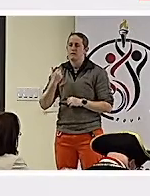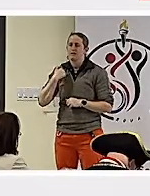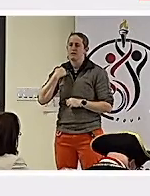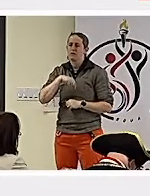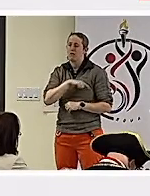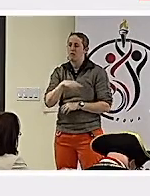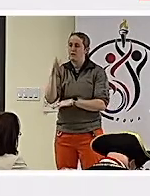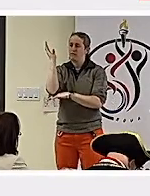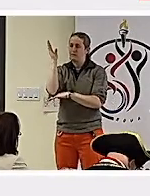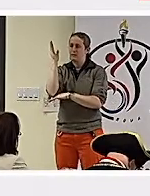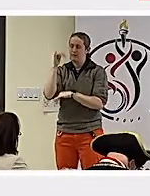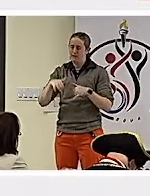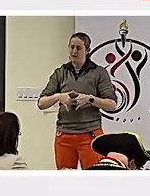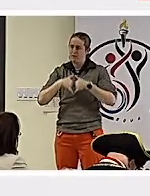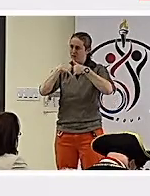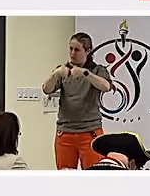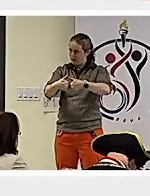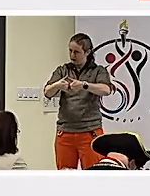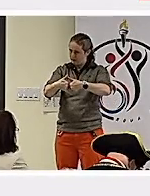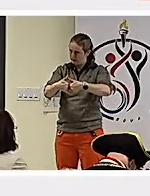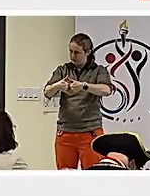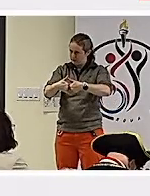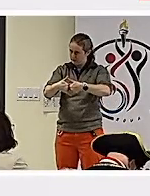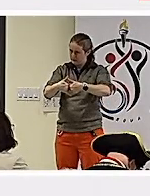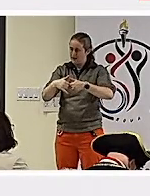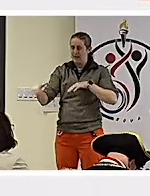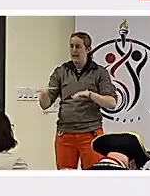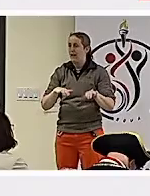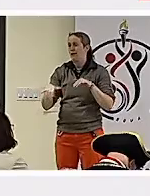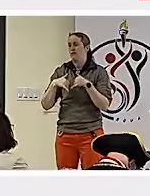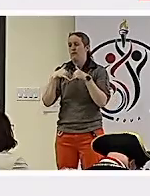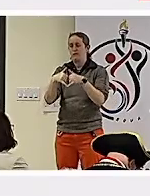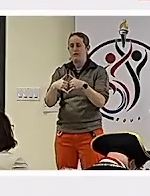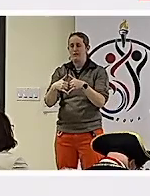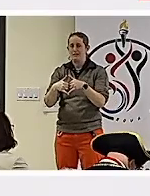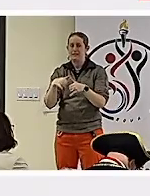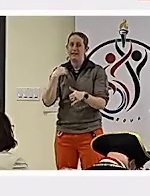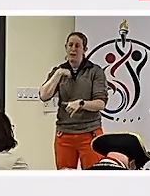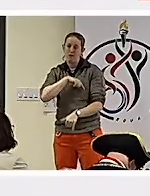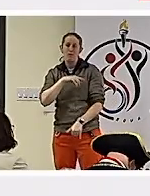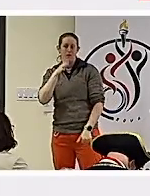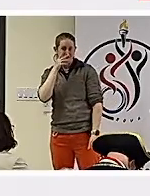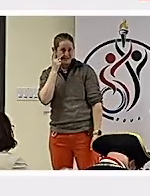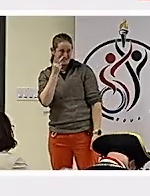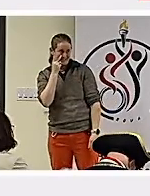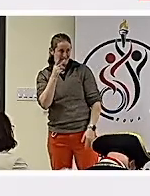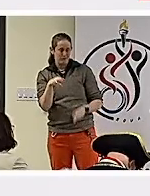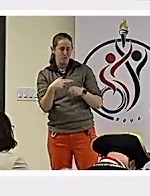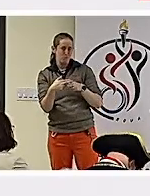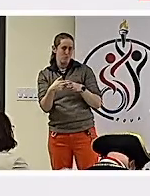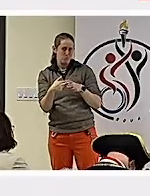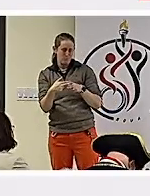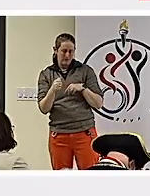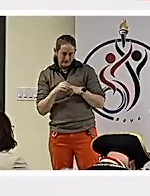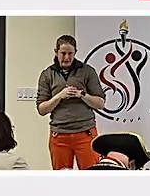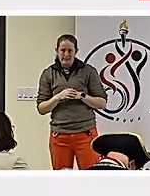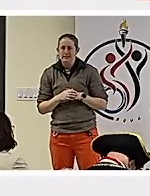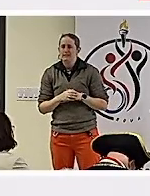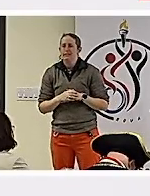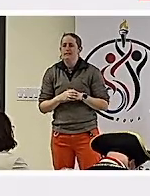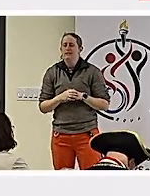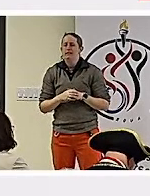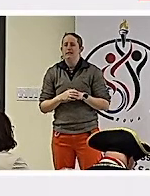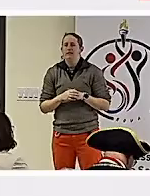Hebb Awards Action Awards, which we will witness in a very short time, and